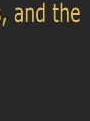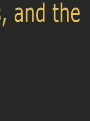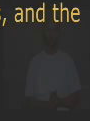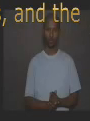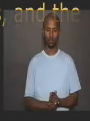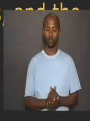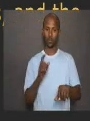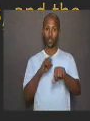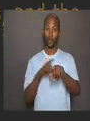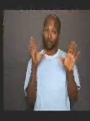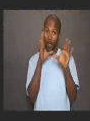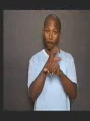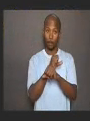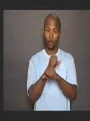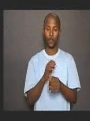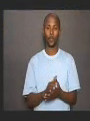Time's up.